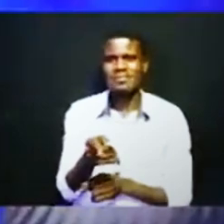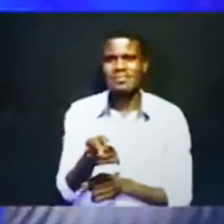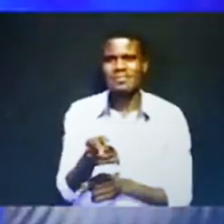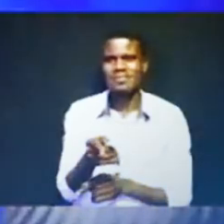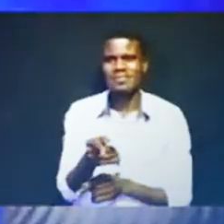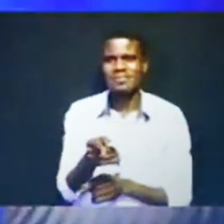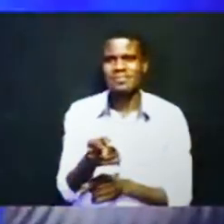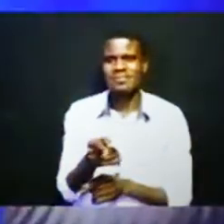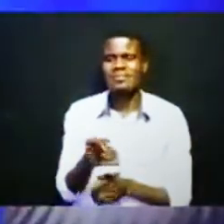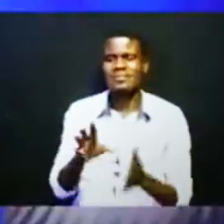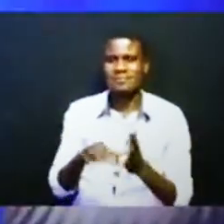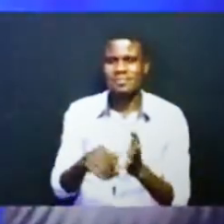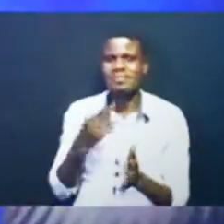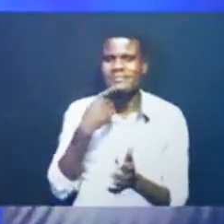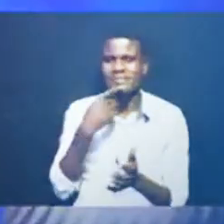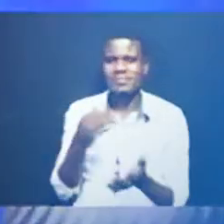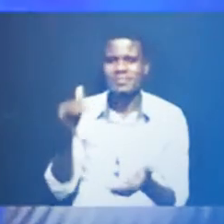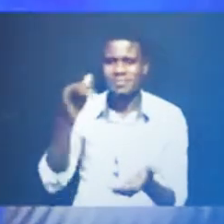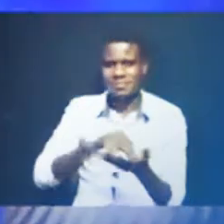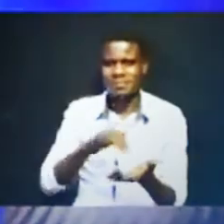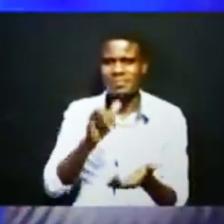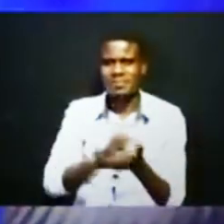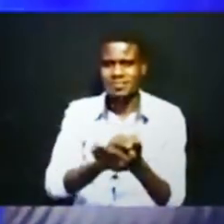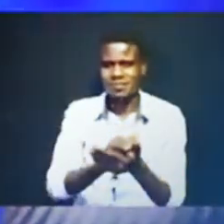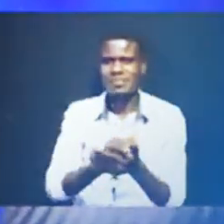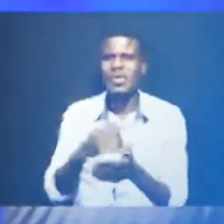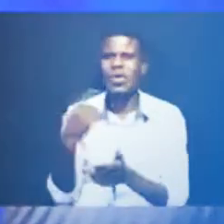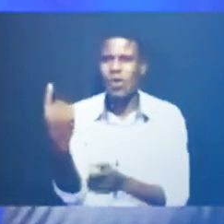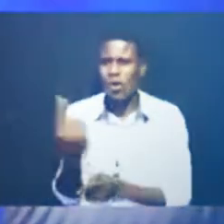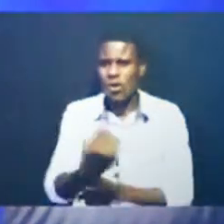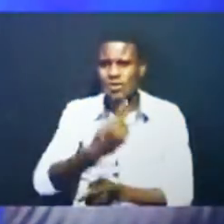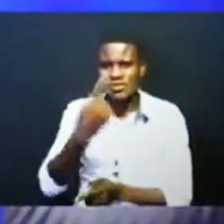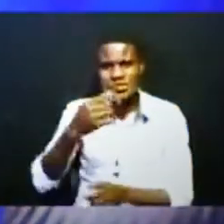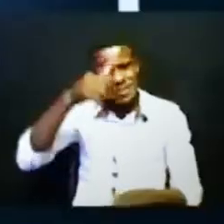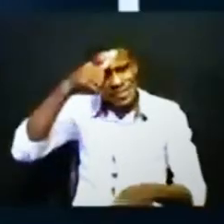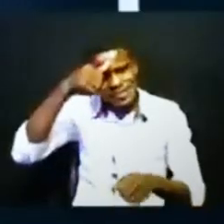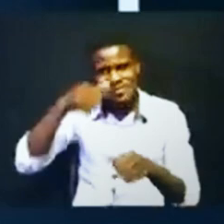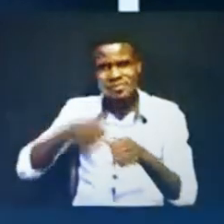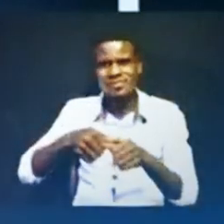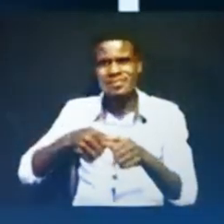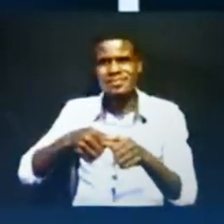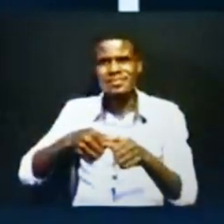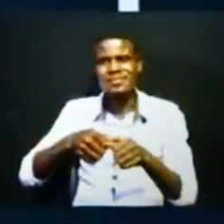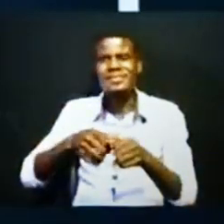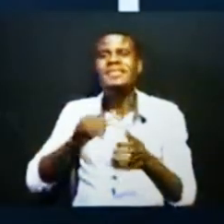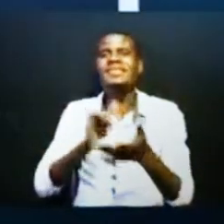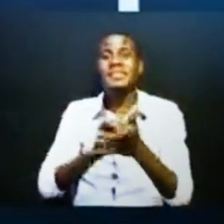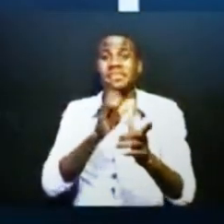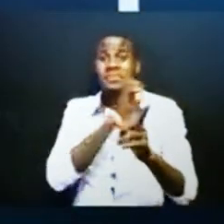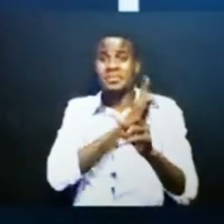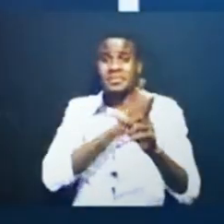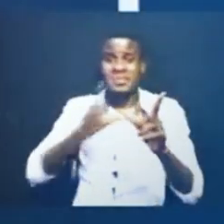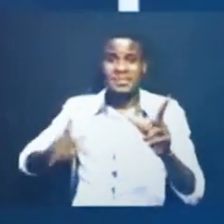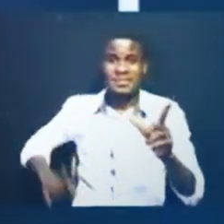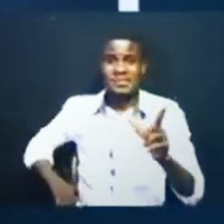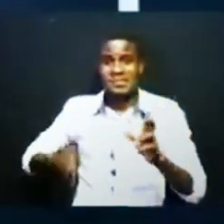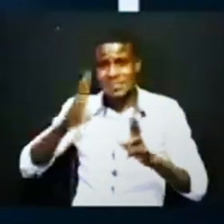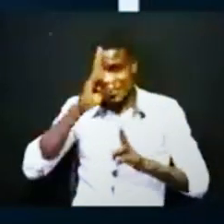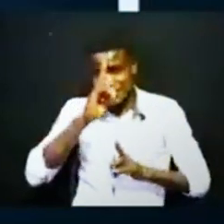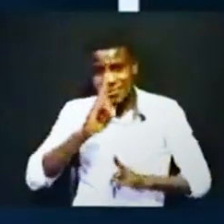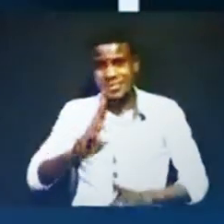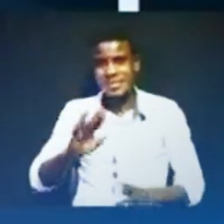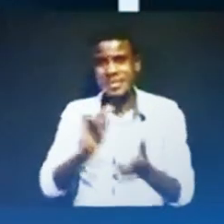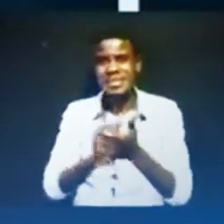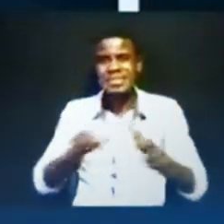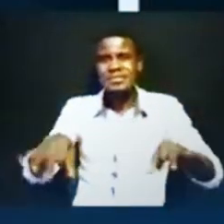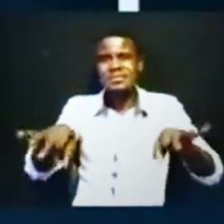let me iterate the fact that na me si su dia bi o se. Always remember. Debia rakai. That is the Lord's honor that is at stake in your